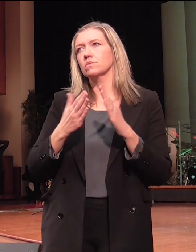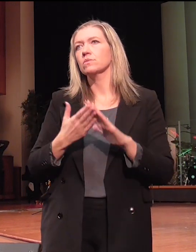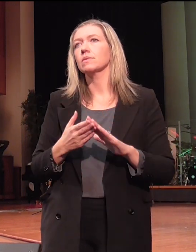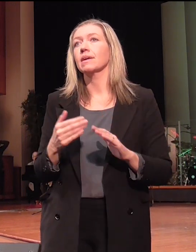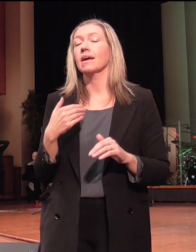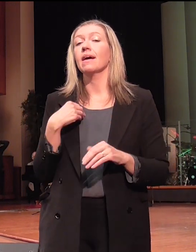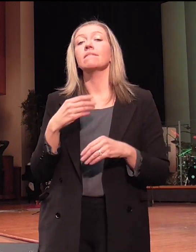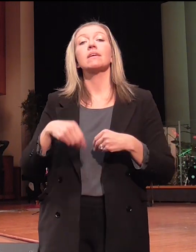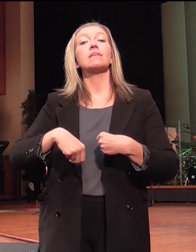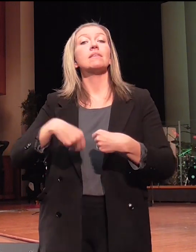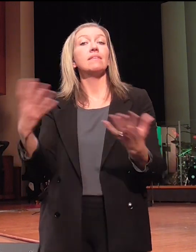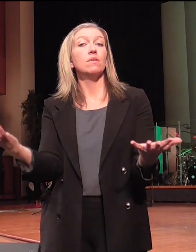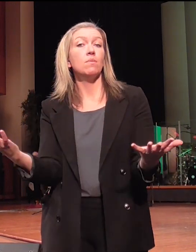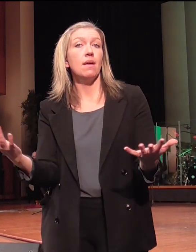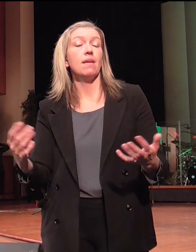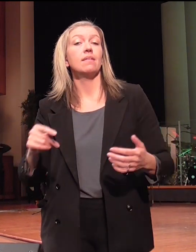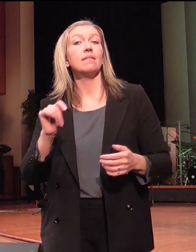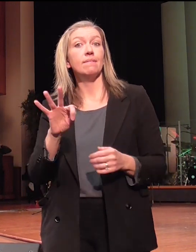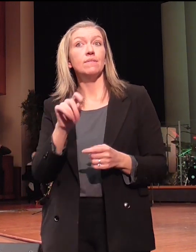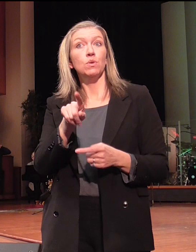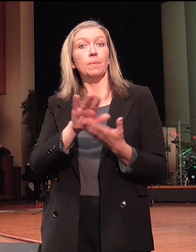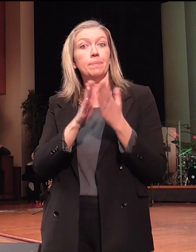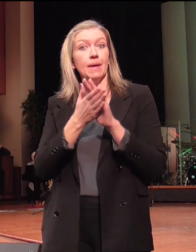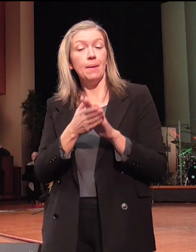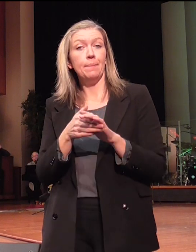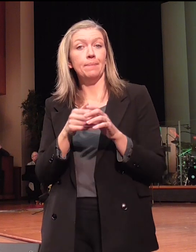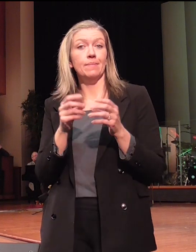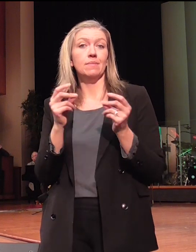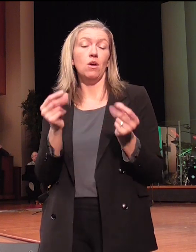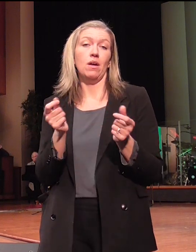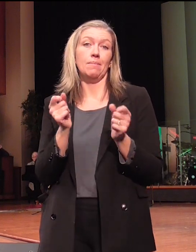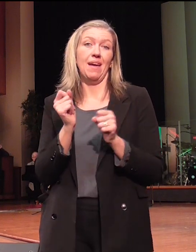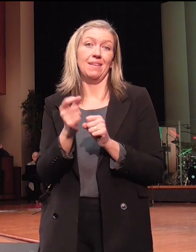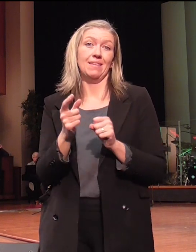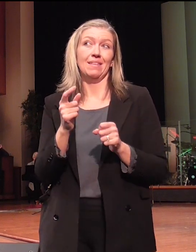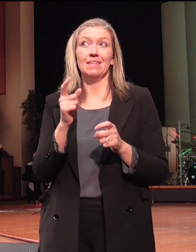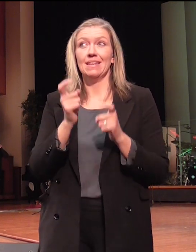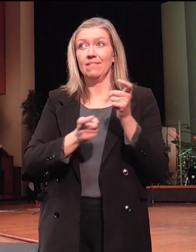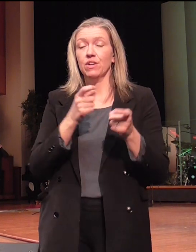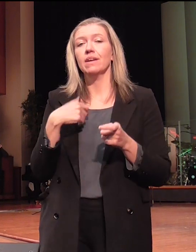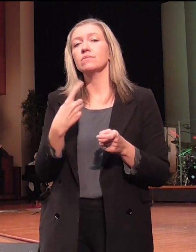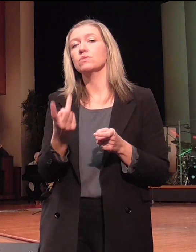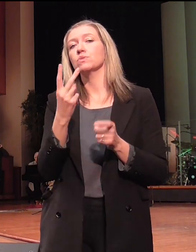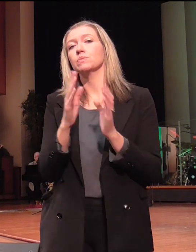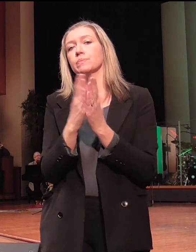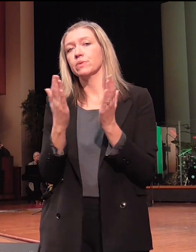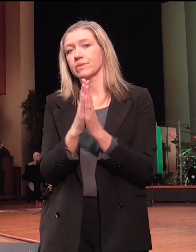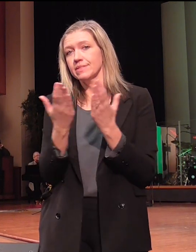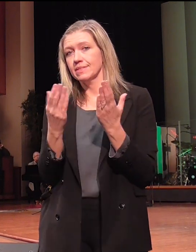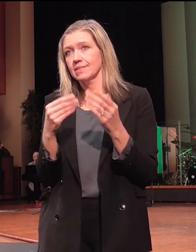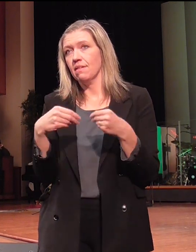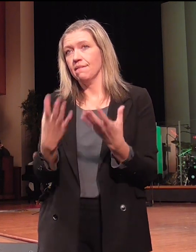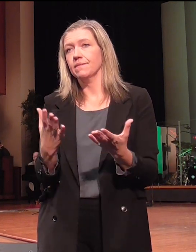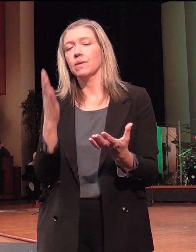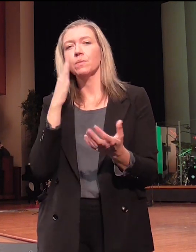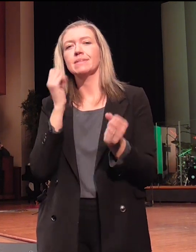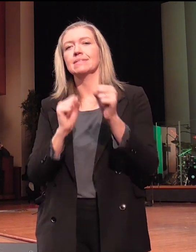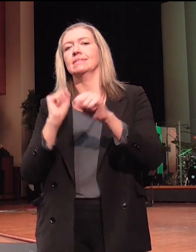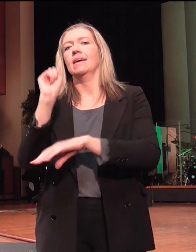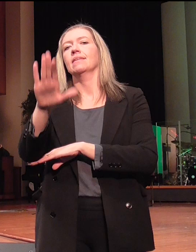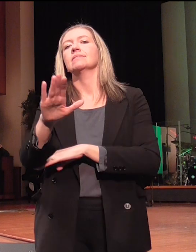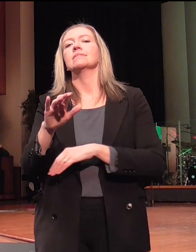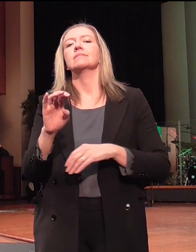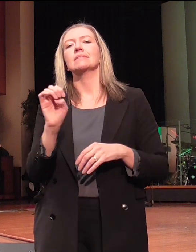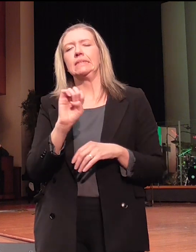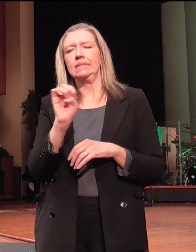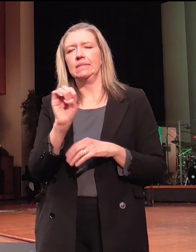have a giveaway if you become an auto giver. We have 2 books to offer you that will be sent to you. They're e-books.